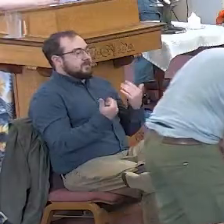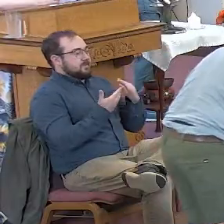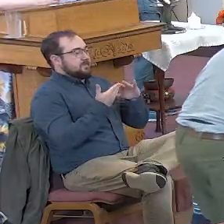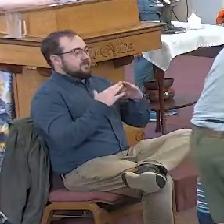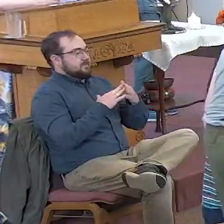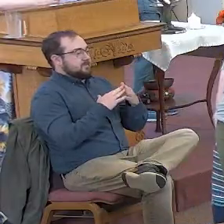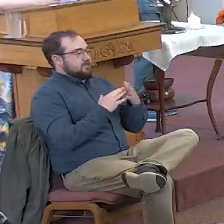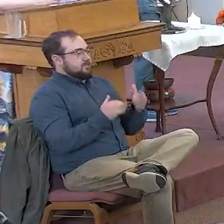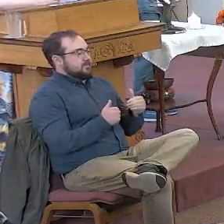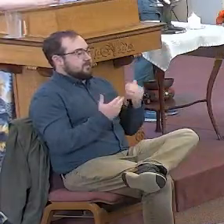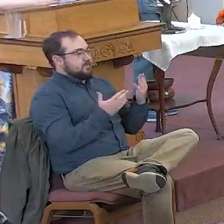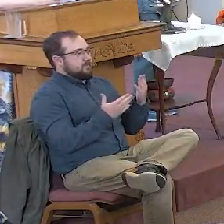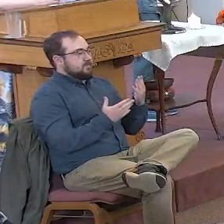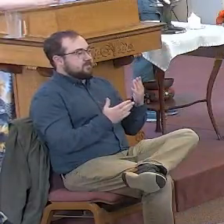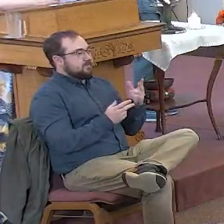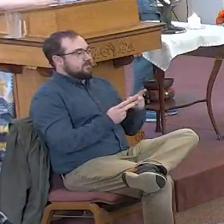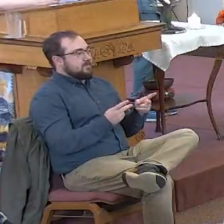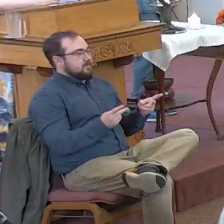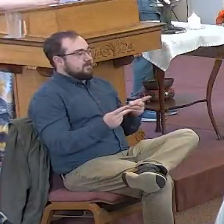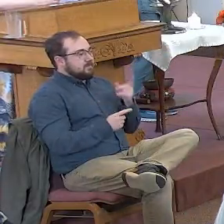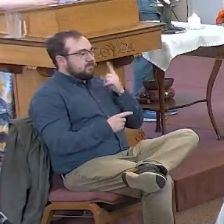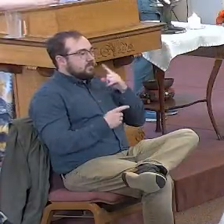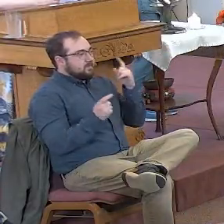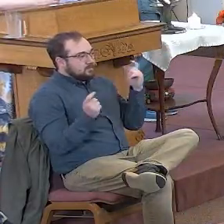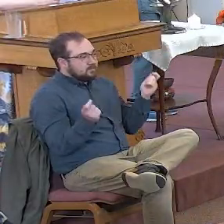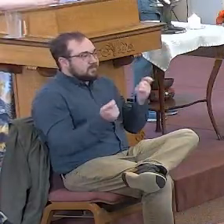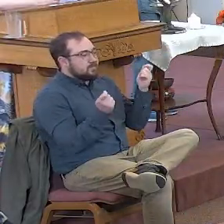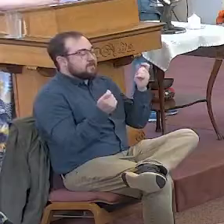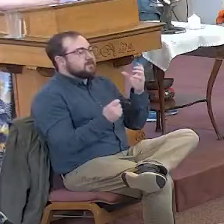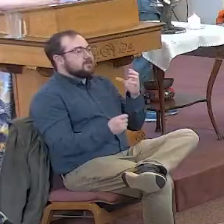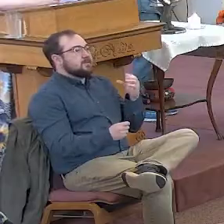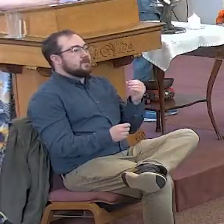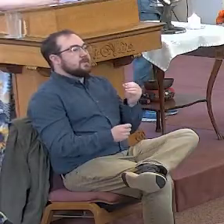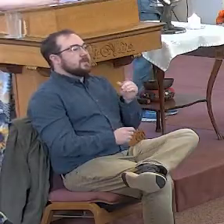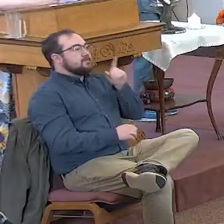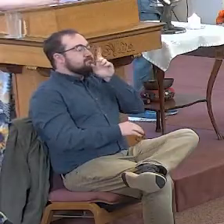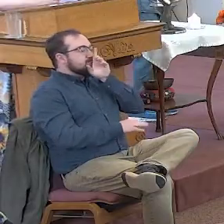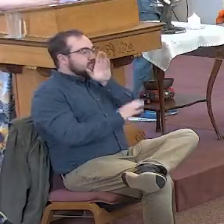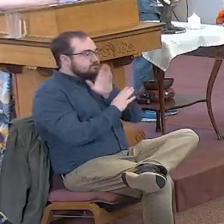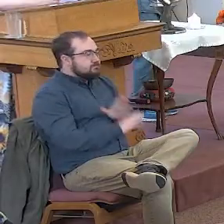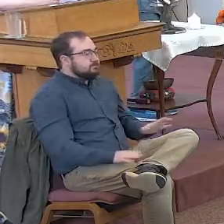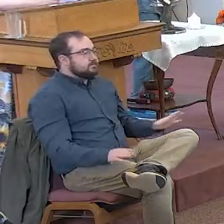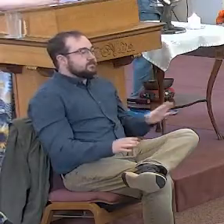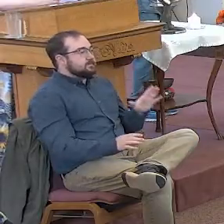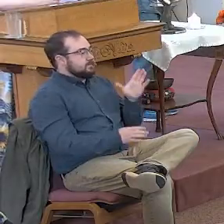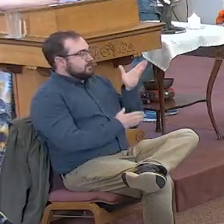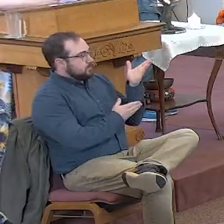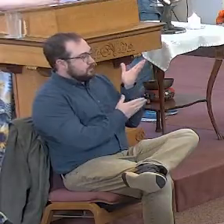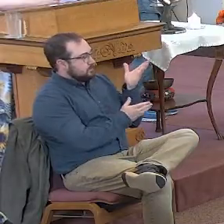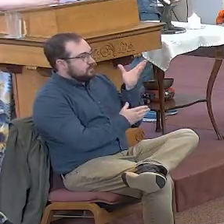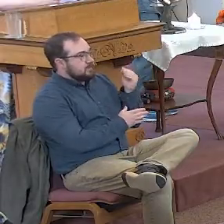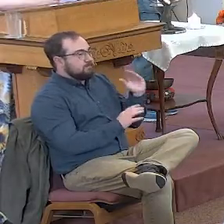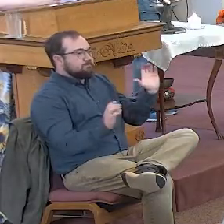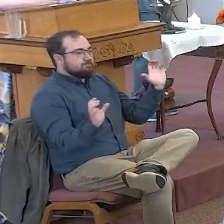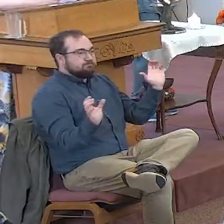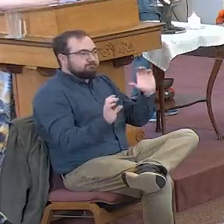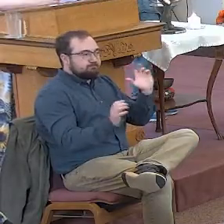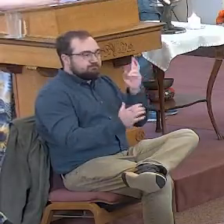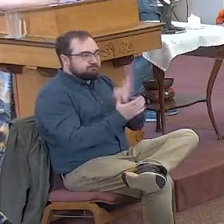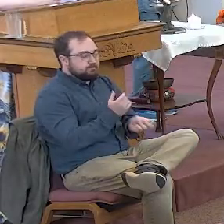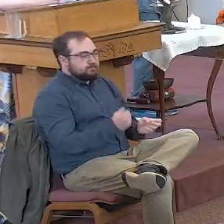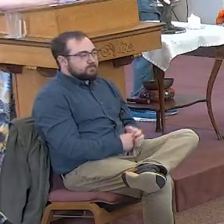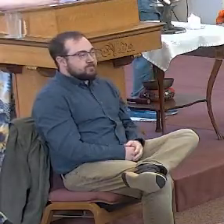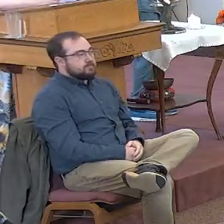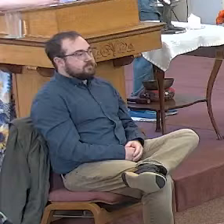community offers a place for celebration and solace, a place for service and for searching.